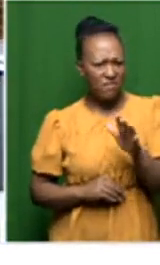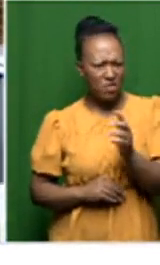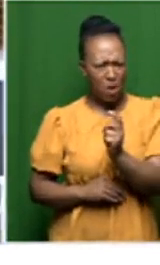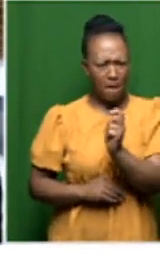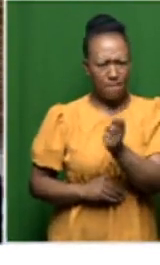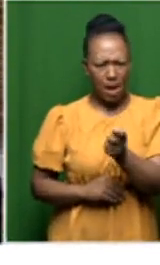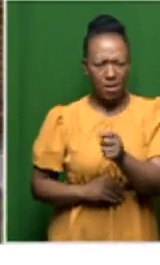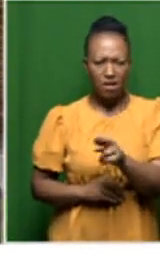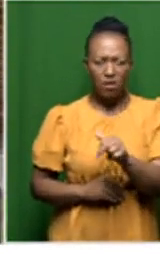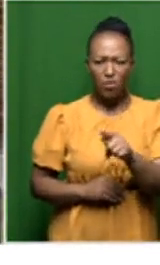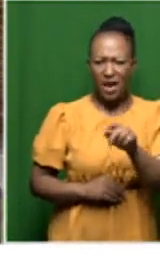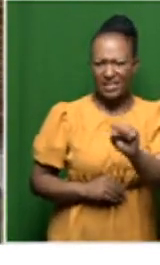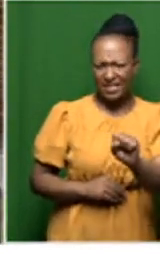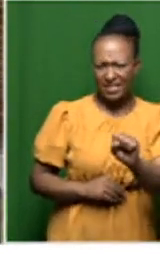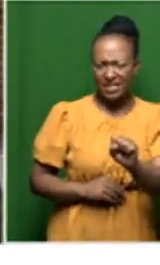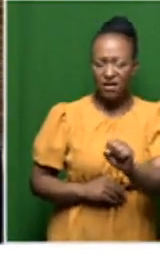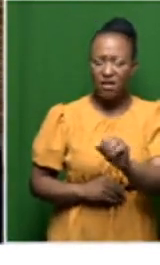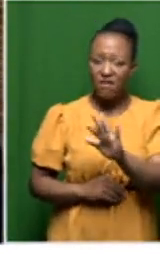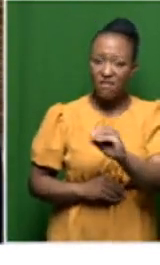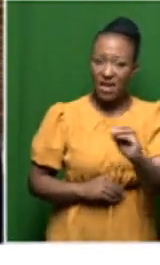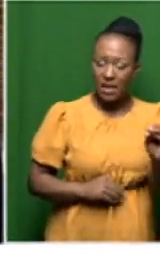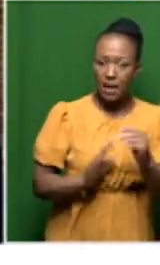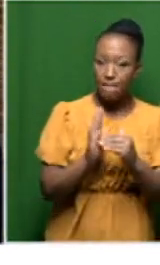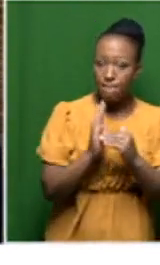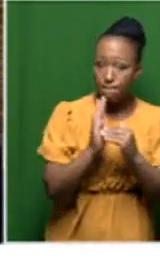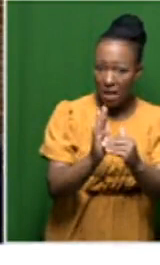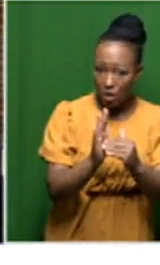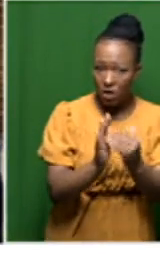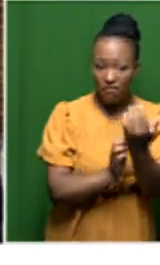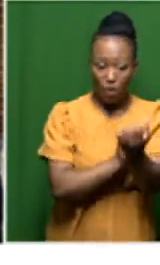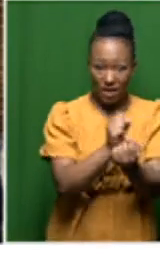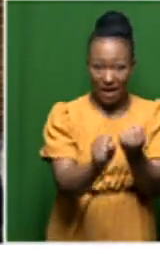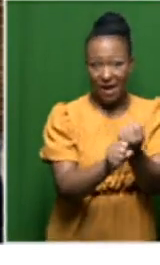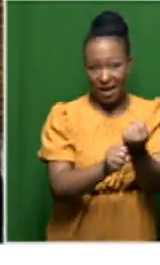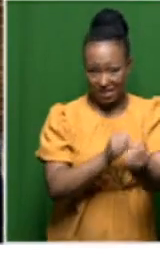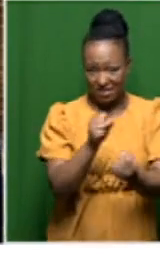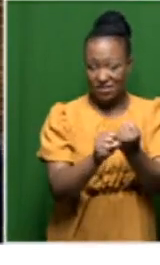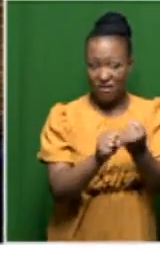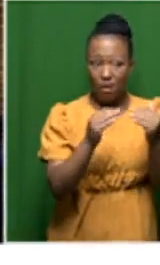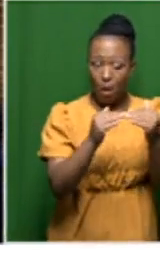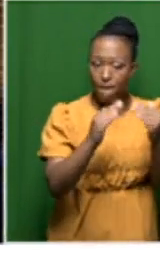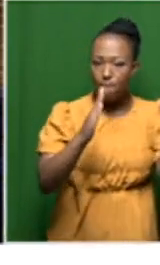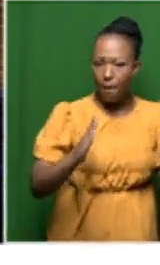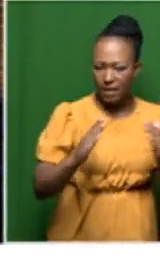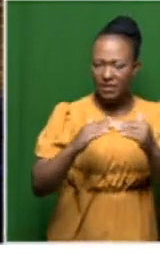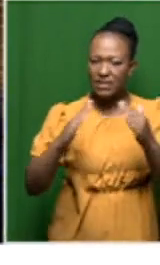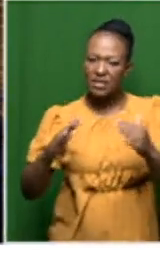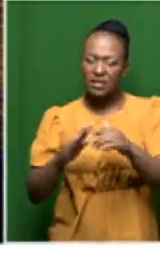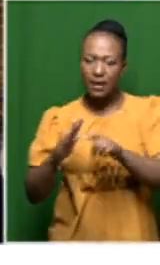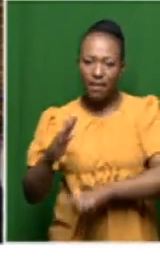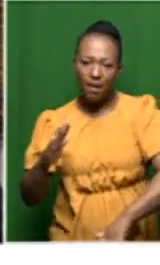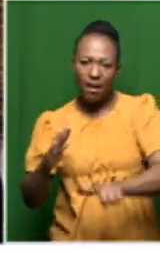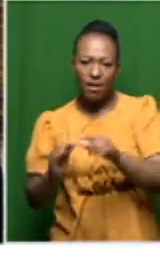I think, plus or minus 500 million per annum for these properties. And what is in these properties? I mean, are these